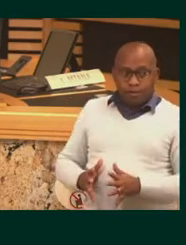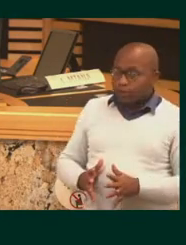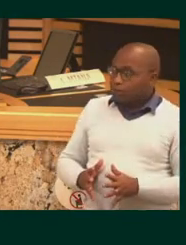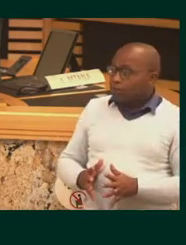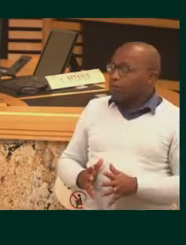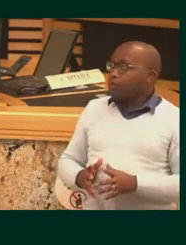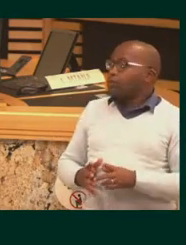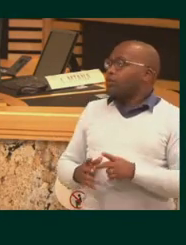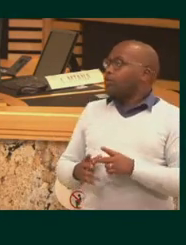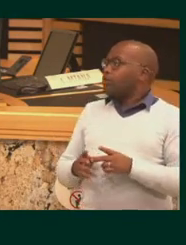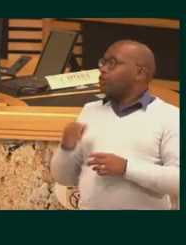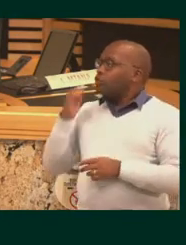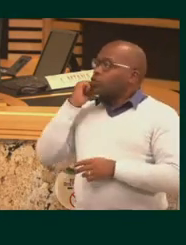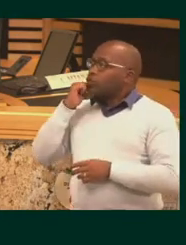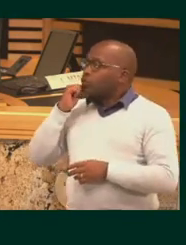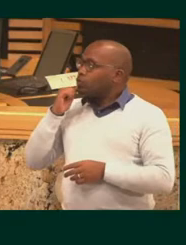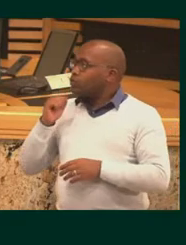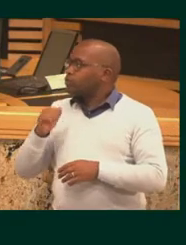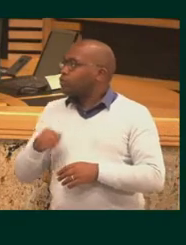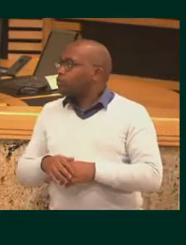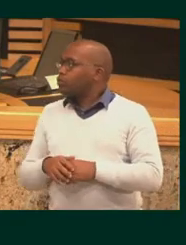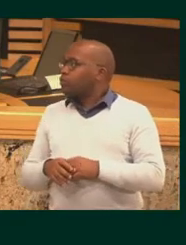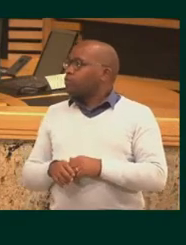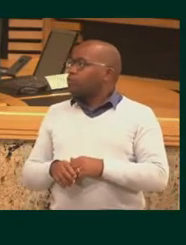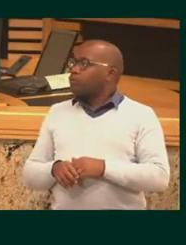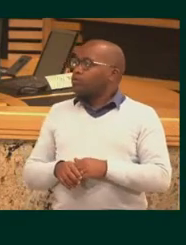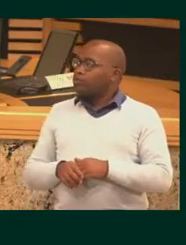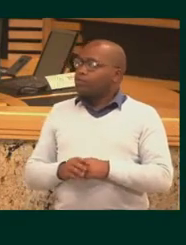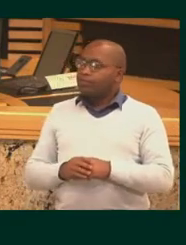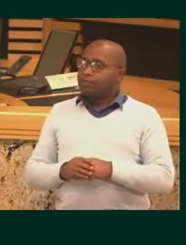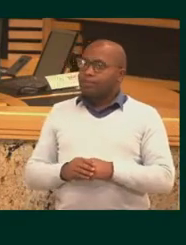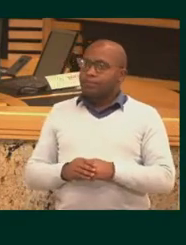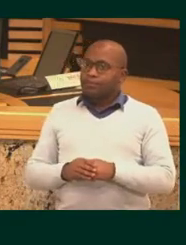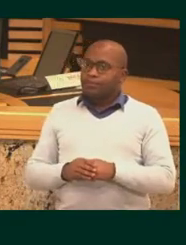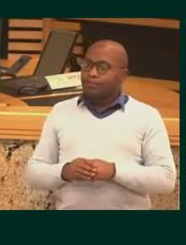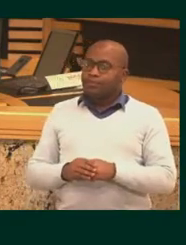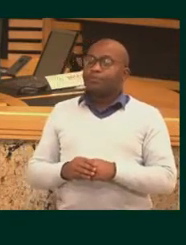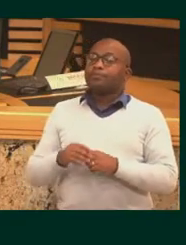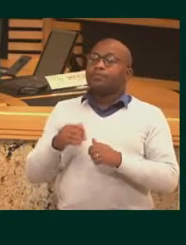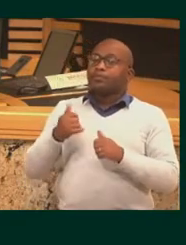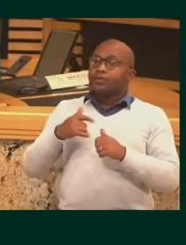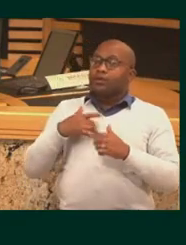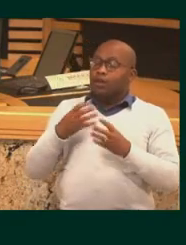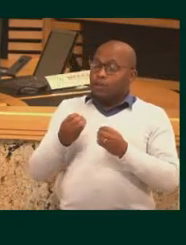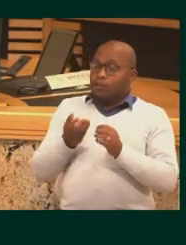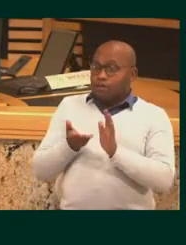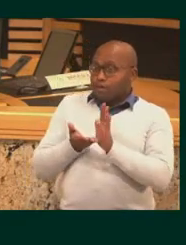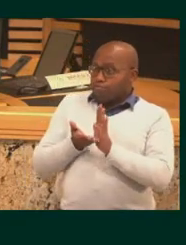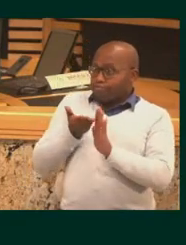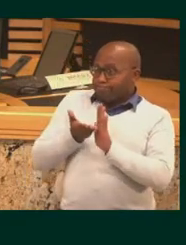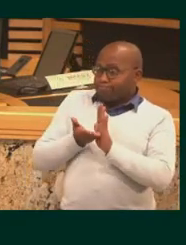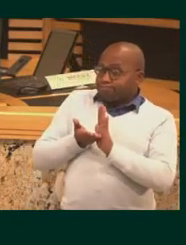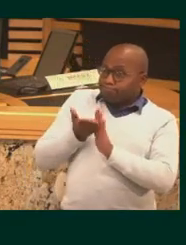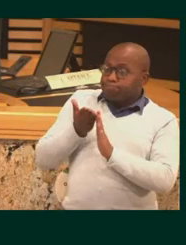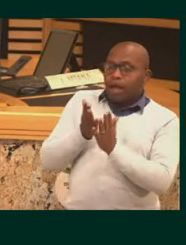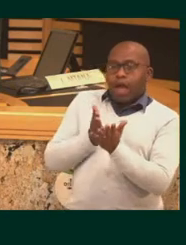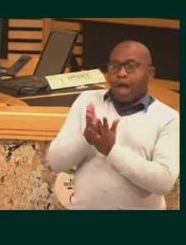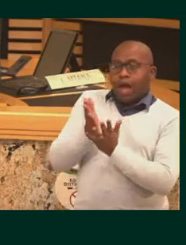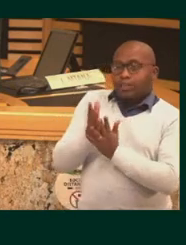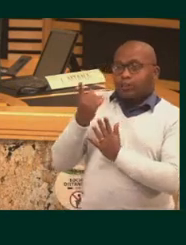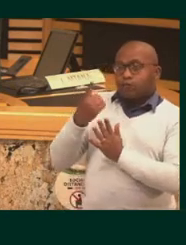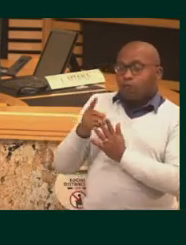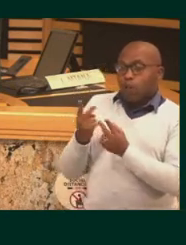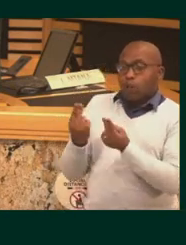Premier mic is off sor there has been an increased access to productive land for emerging Farmers since the